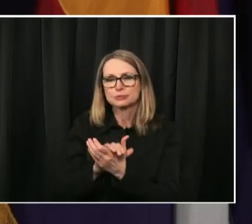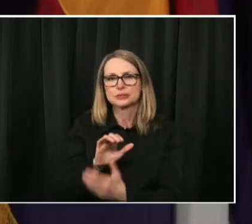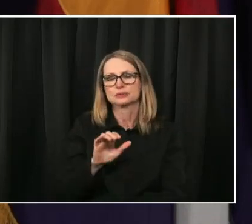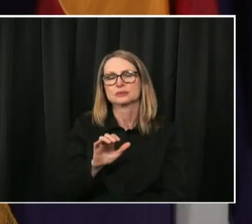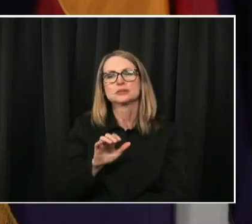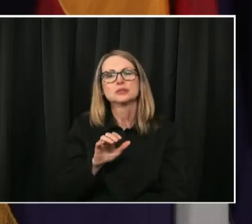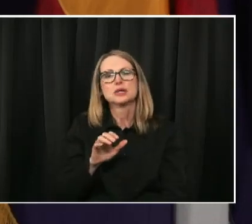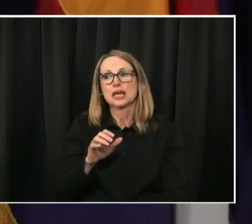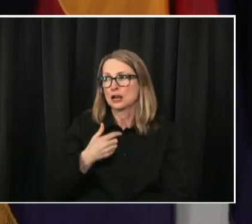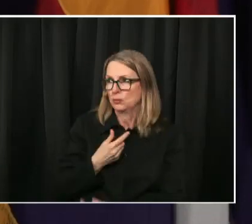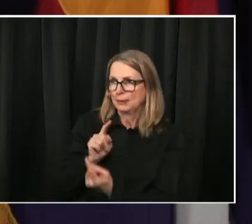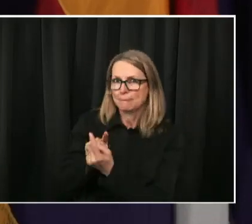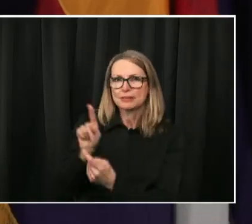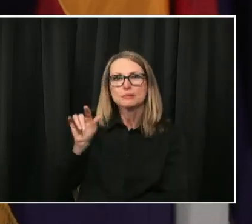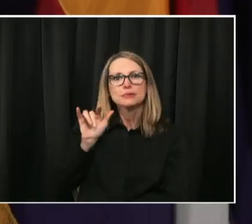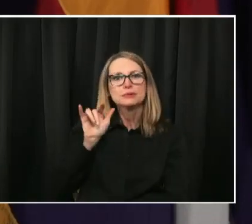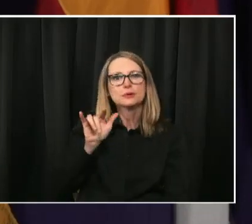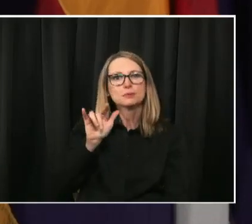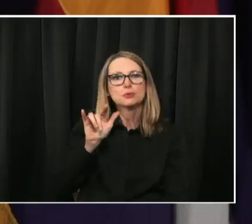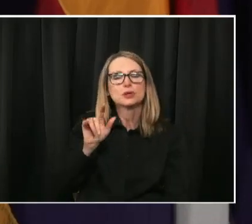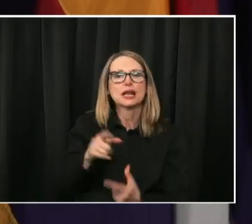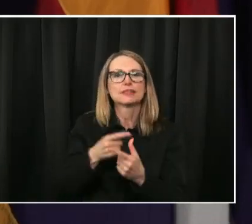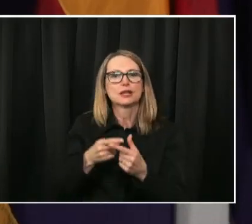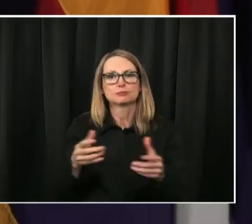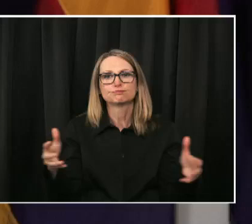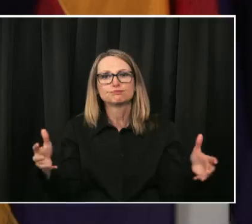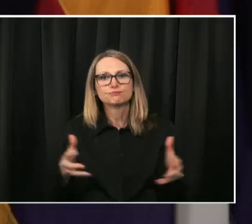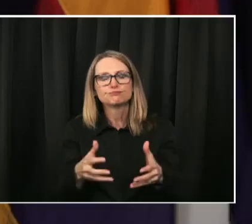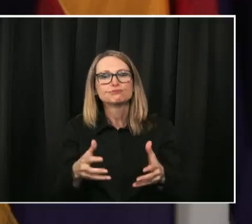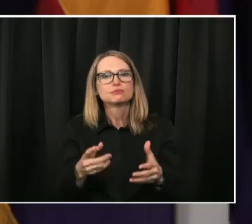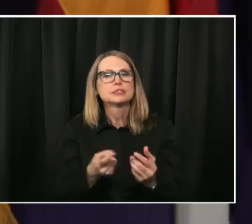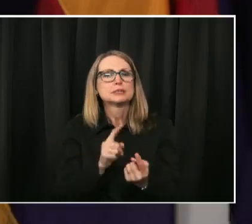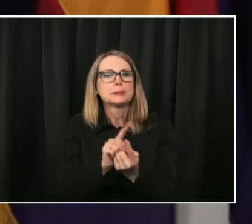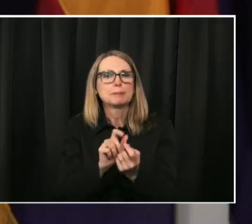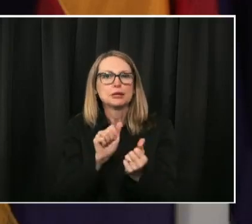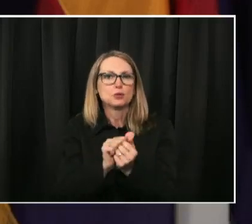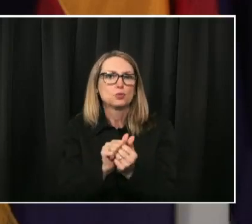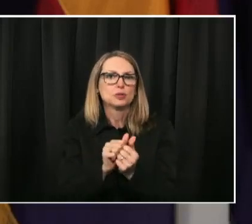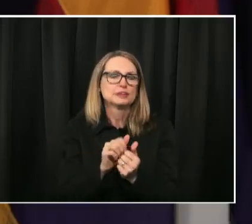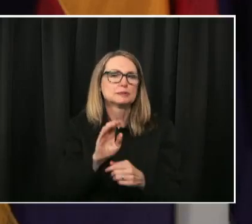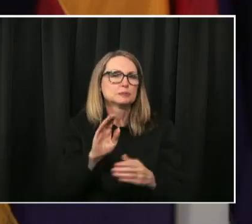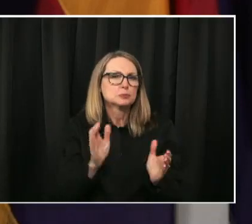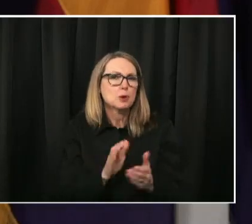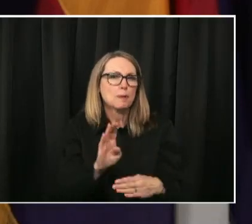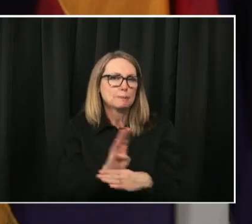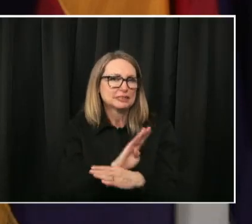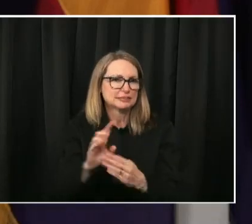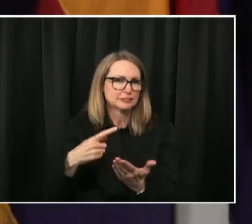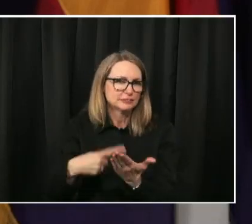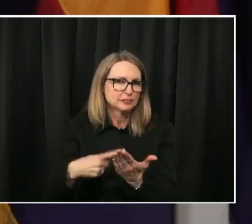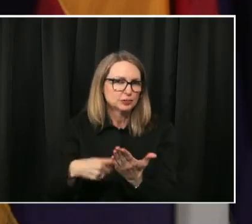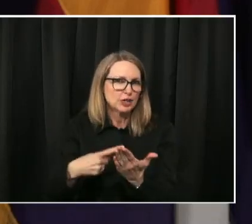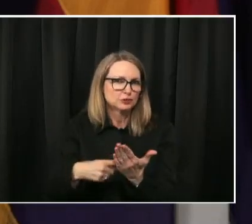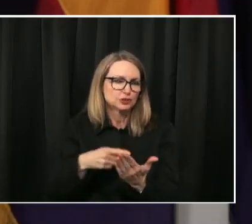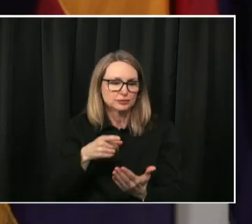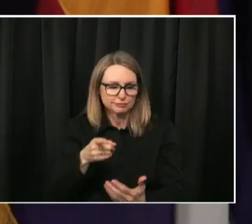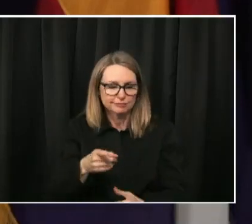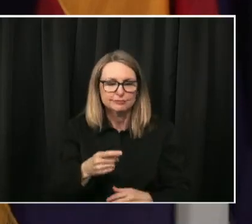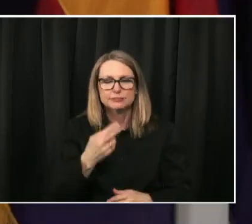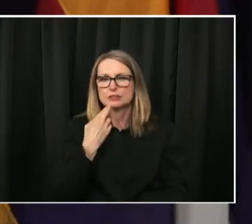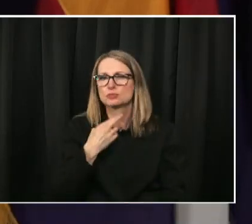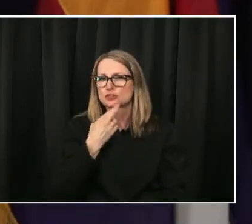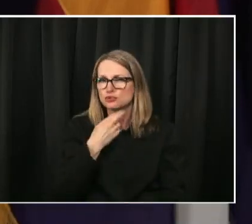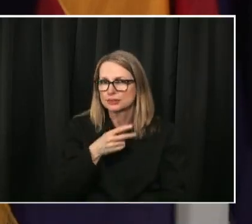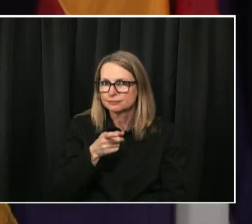we joined them with a meeting with small businesses at Maria's Empanadas. This is part of the Biden administration's Help Us